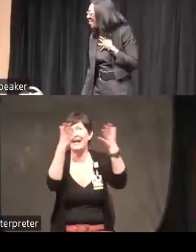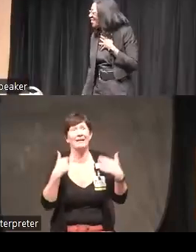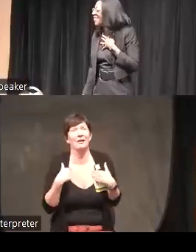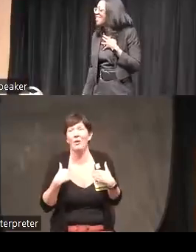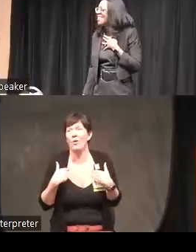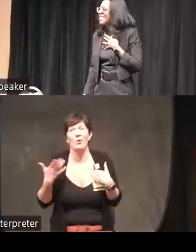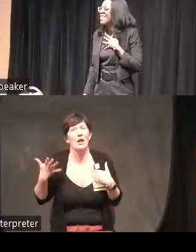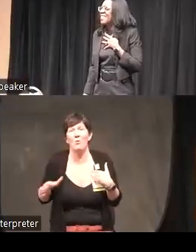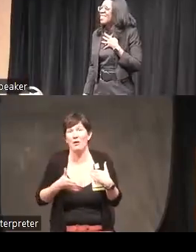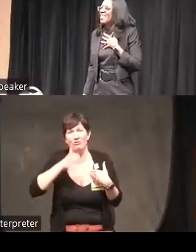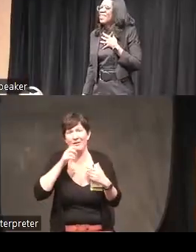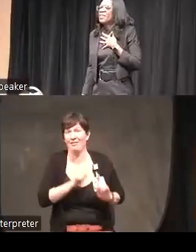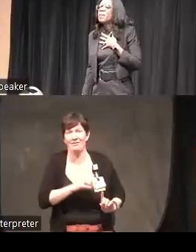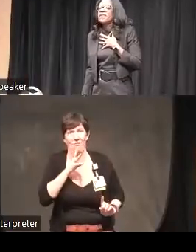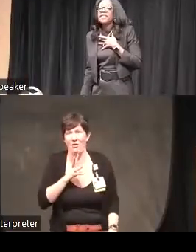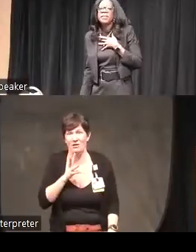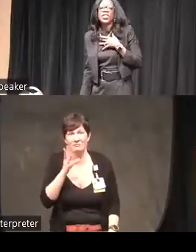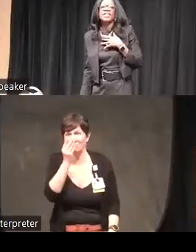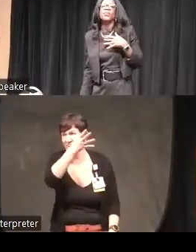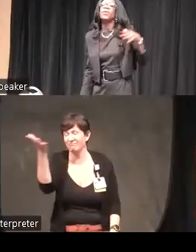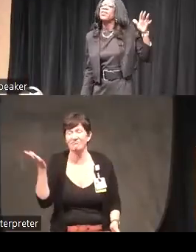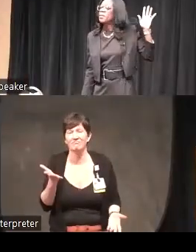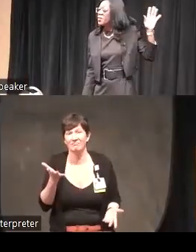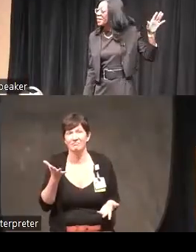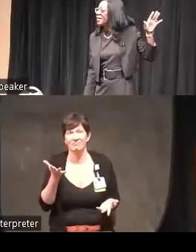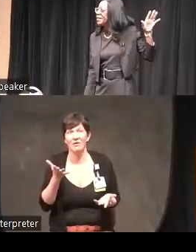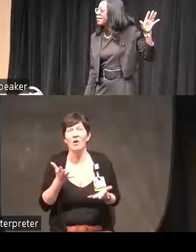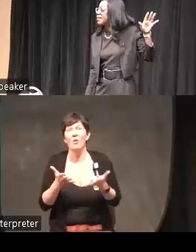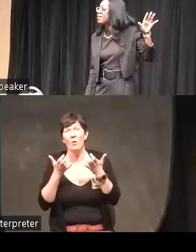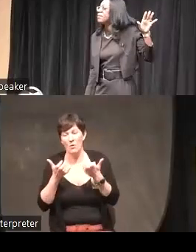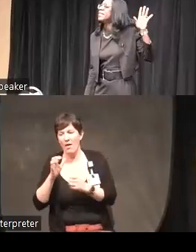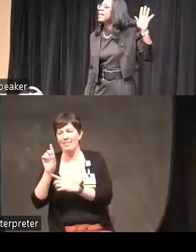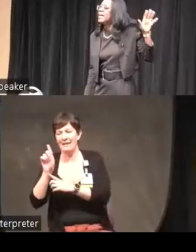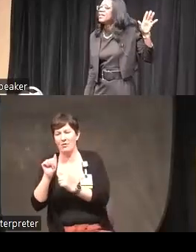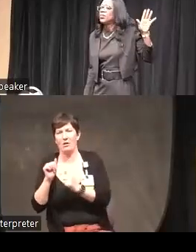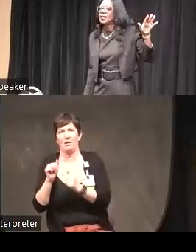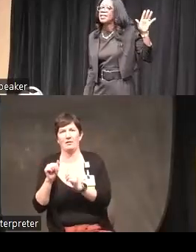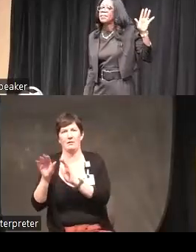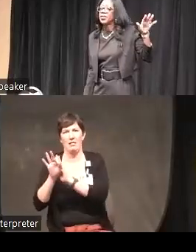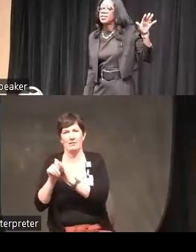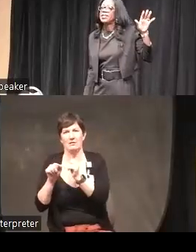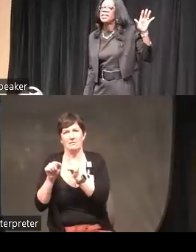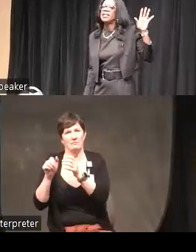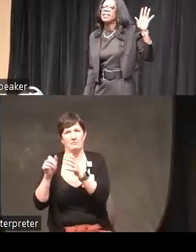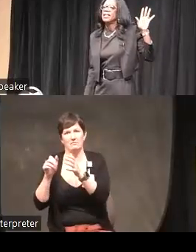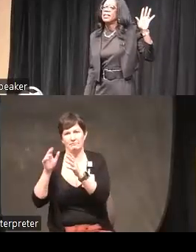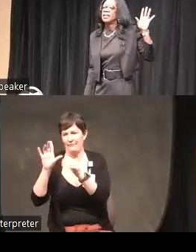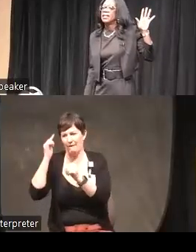water, right? People of Flint, Michigan said, we want our democratically elected government, not the one that the